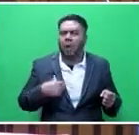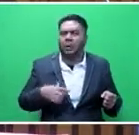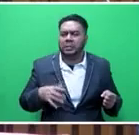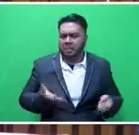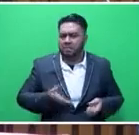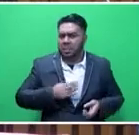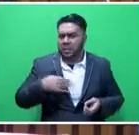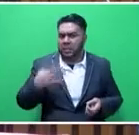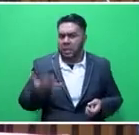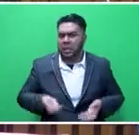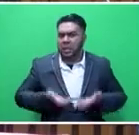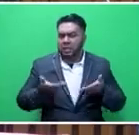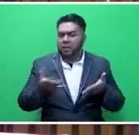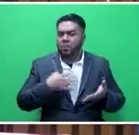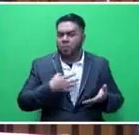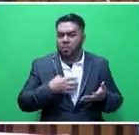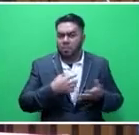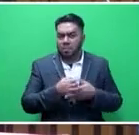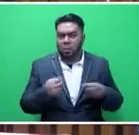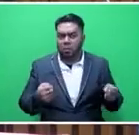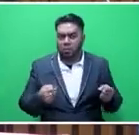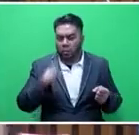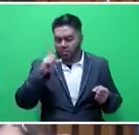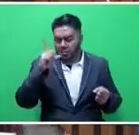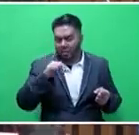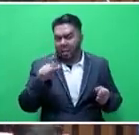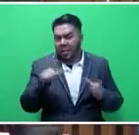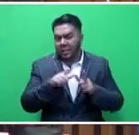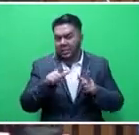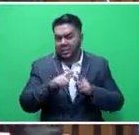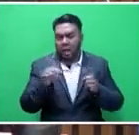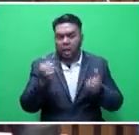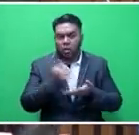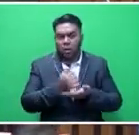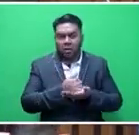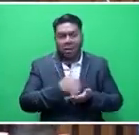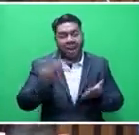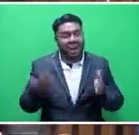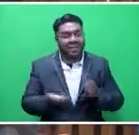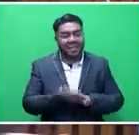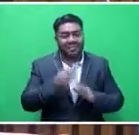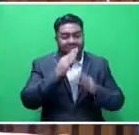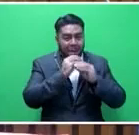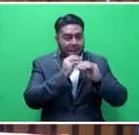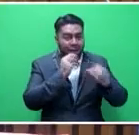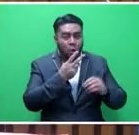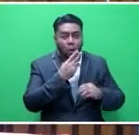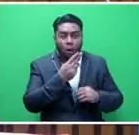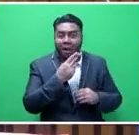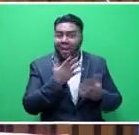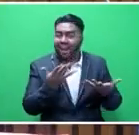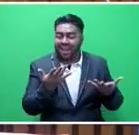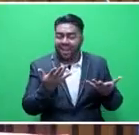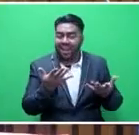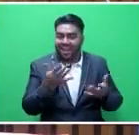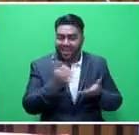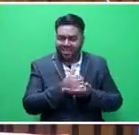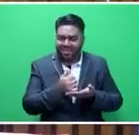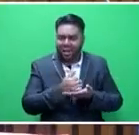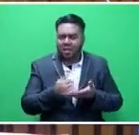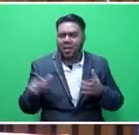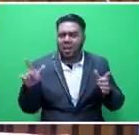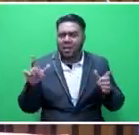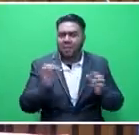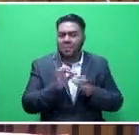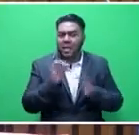powers to exempt the fees? Why can't it be a licensing authority? Under the Tobacco Act, Mr. Speaker, sir, the licensing authority is the Permanent Secretary